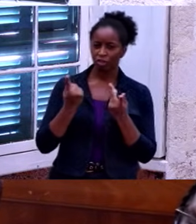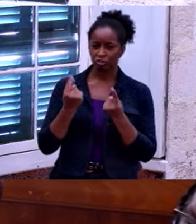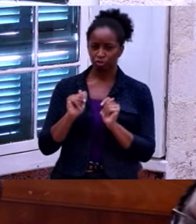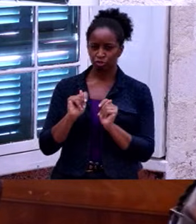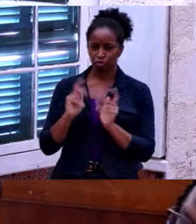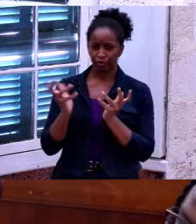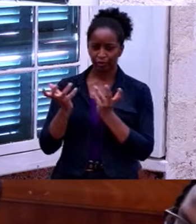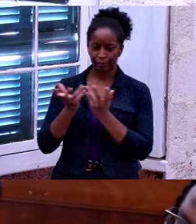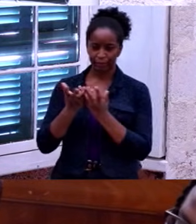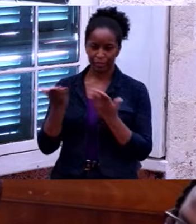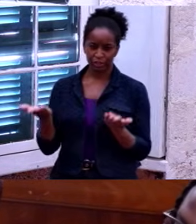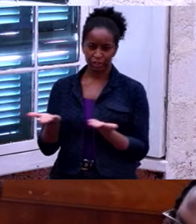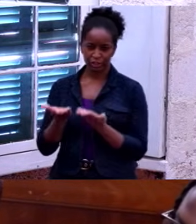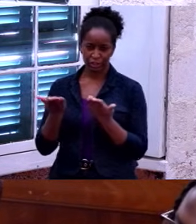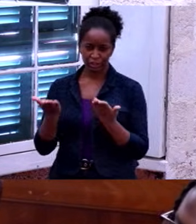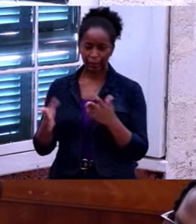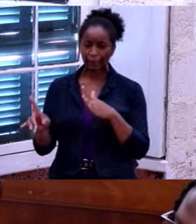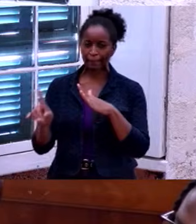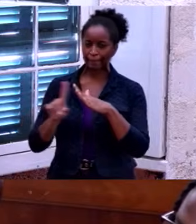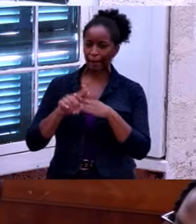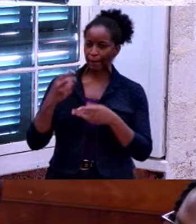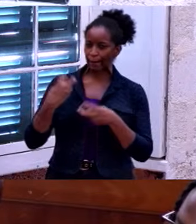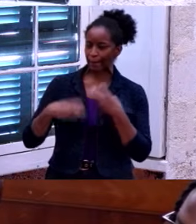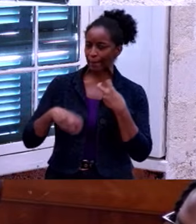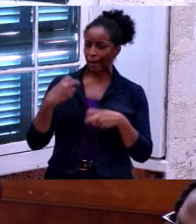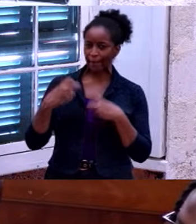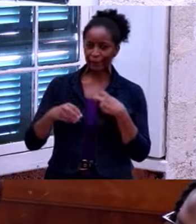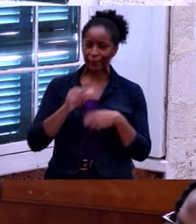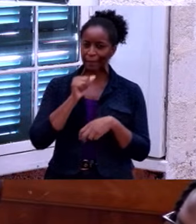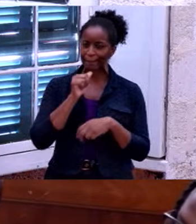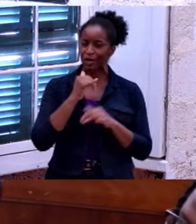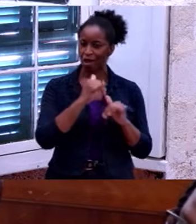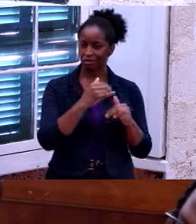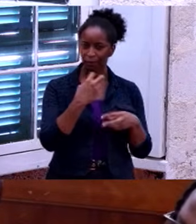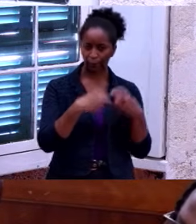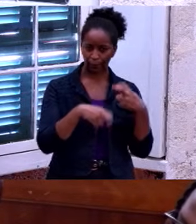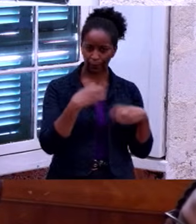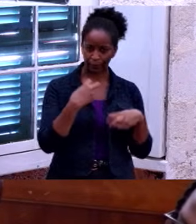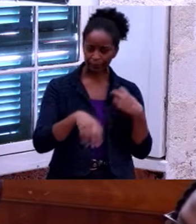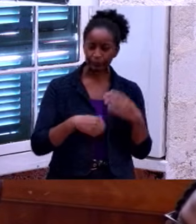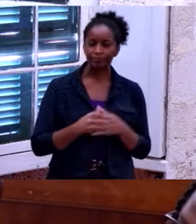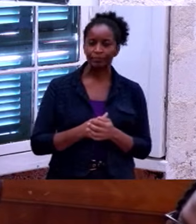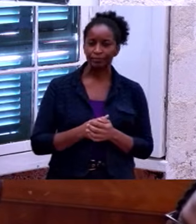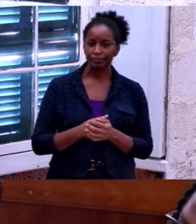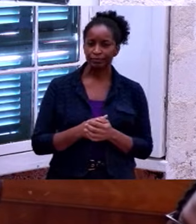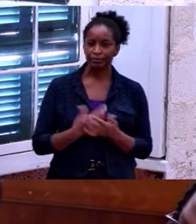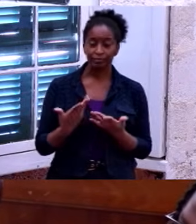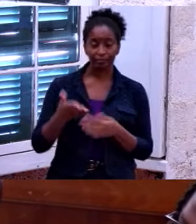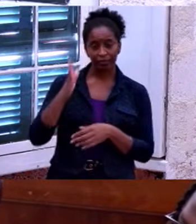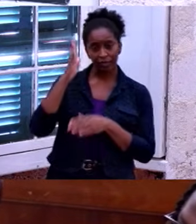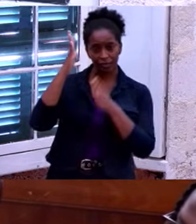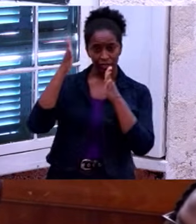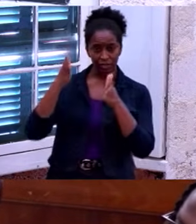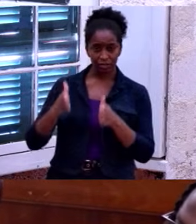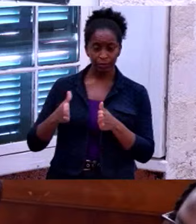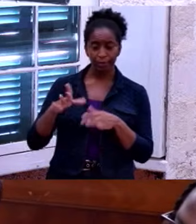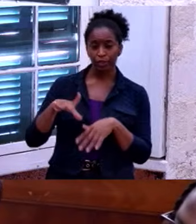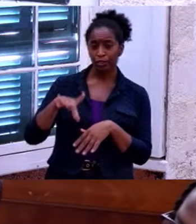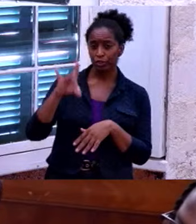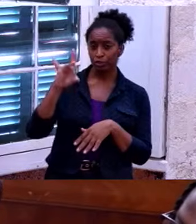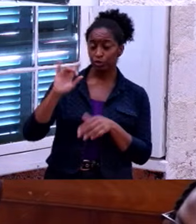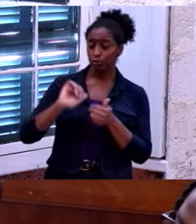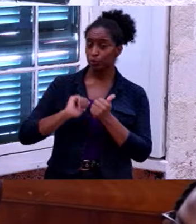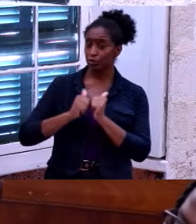our constitution right now for the election of a speaker or the choosing of a speaker. The speaker is chosen by reverting to the